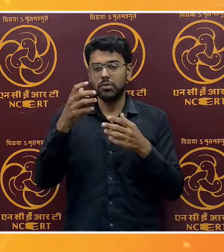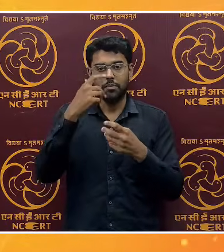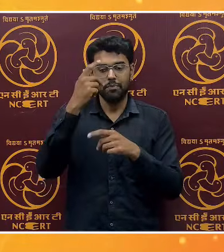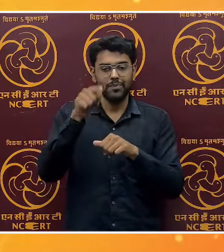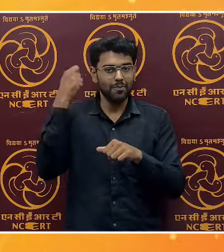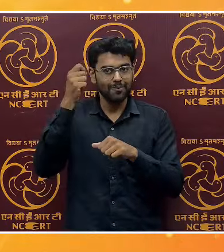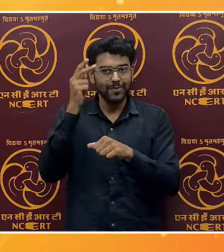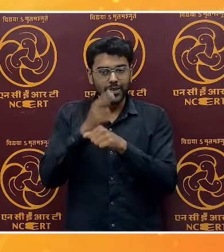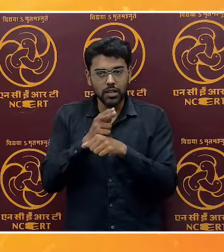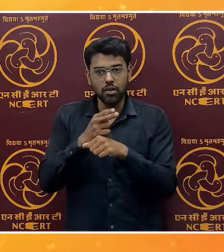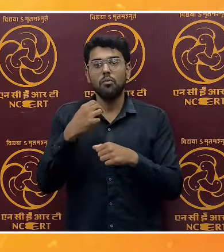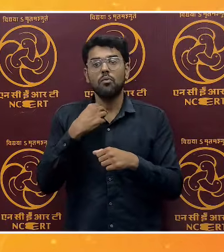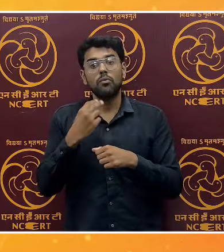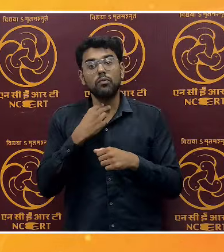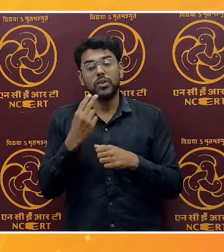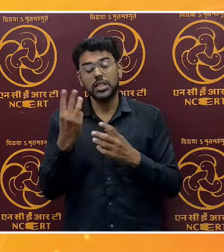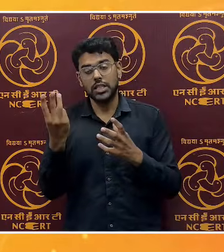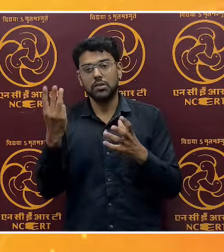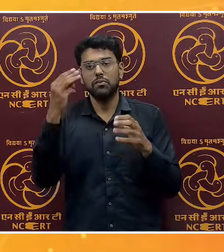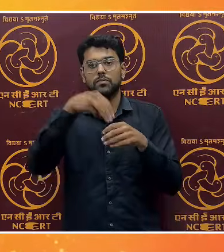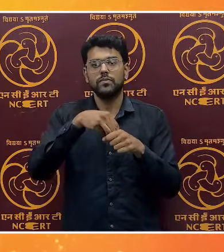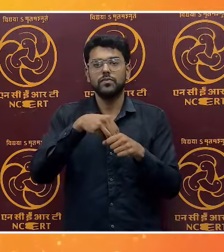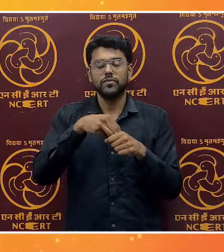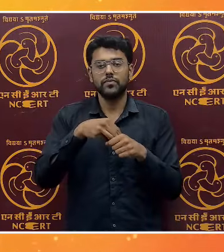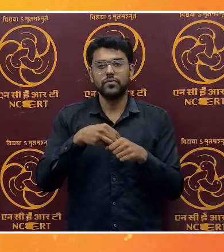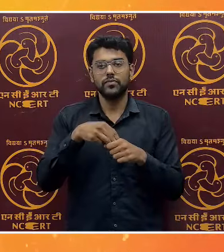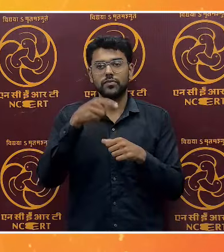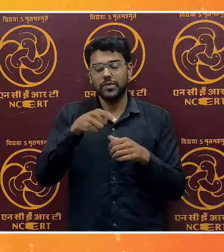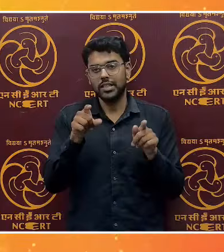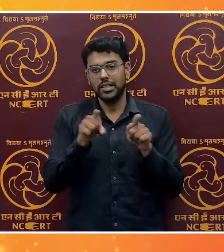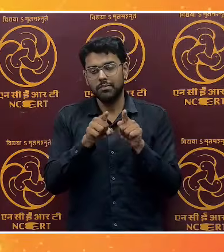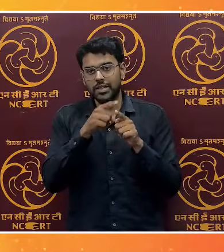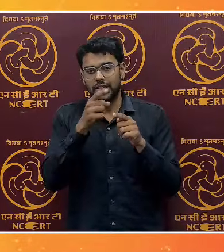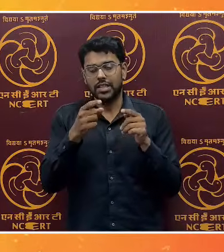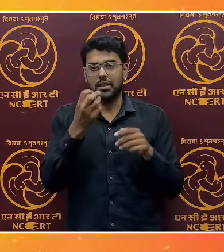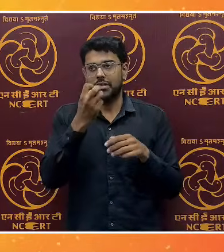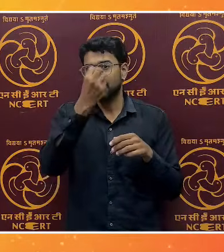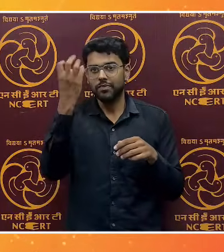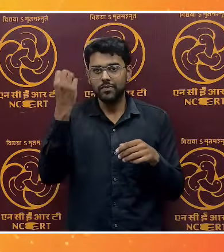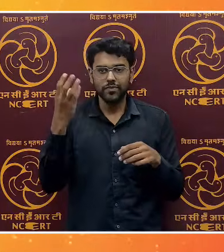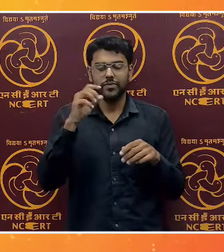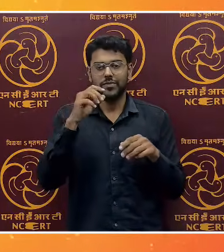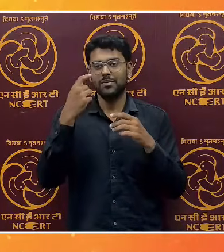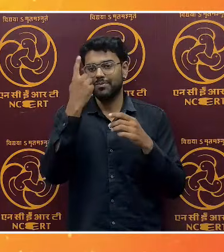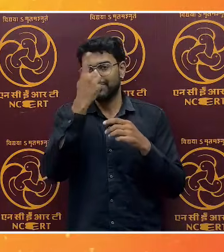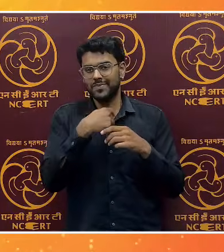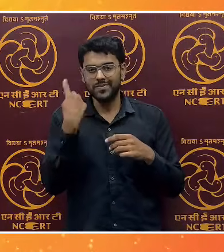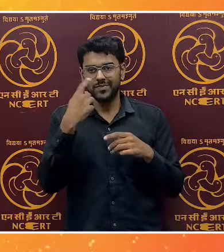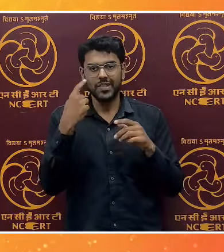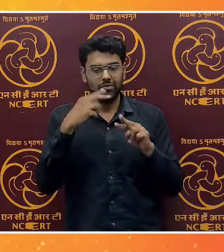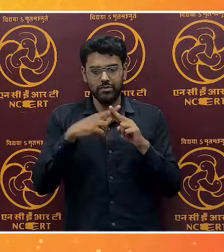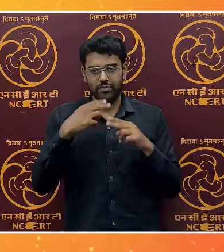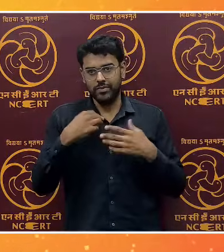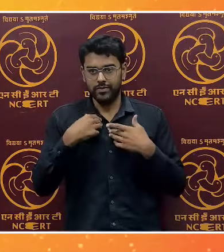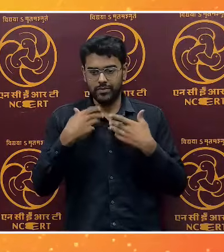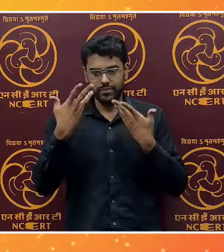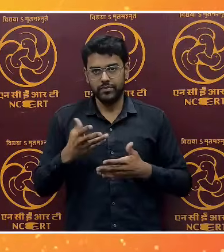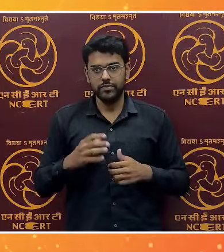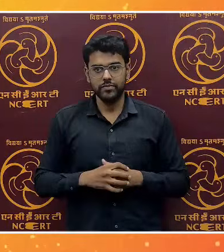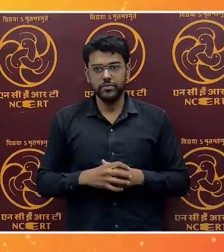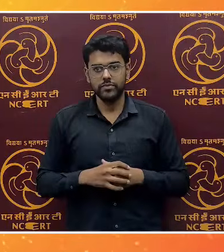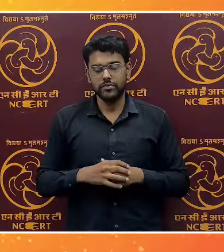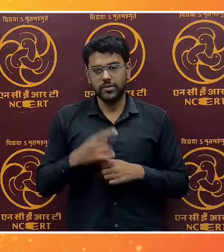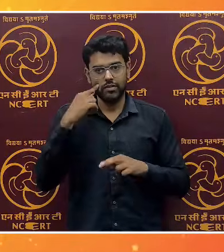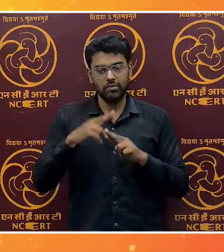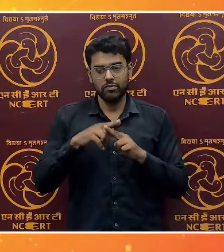placement and the audio. Right. Okay. So the direction of the light, like your face should be, because if I'm a subject, if kids are